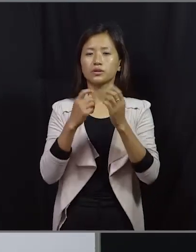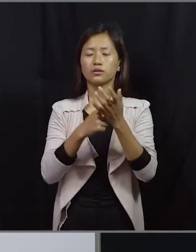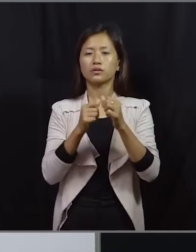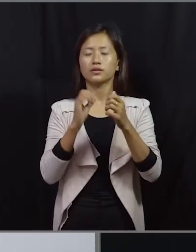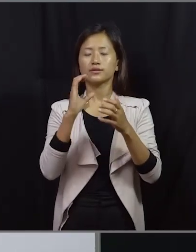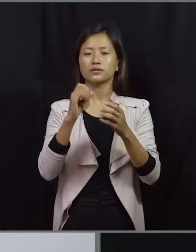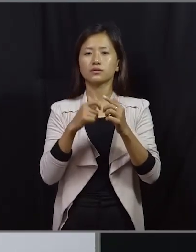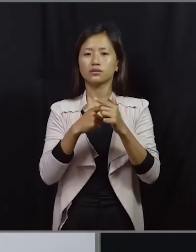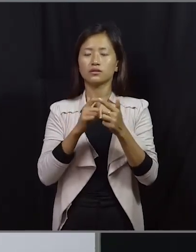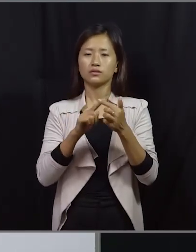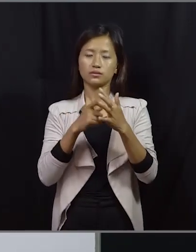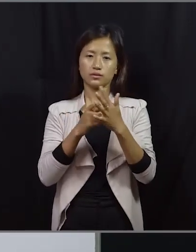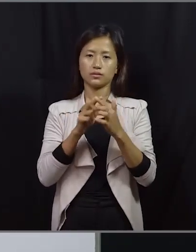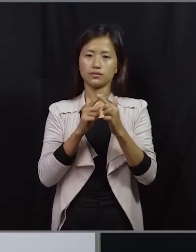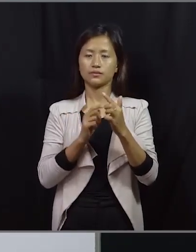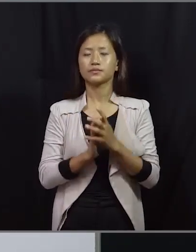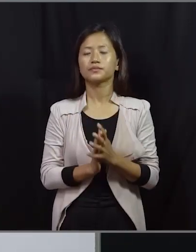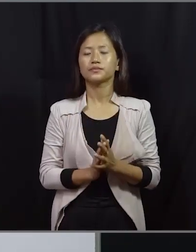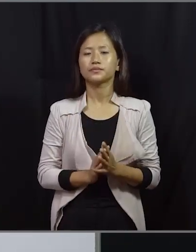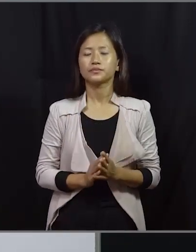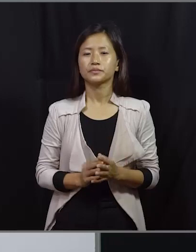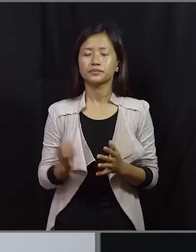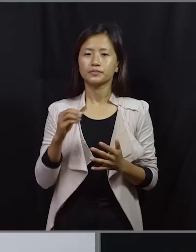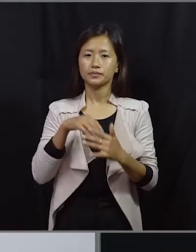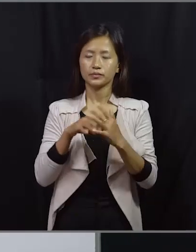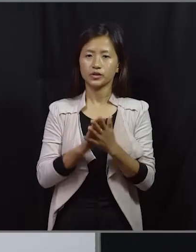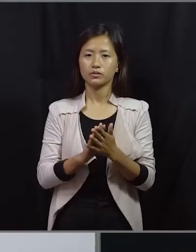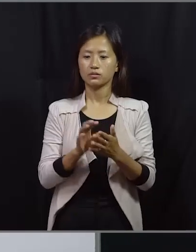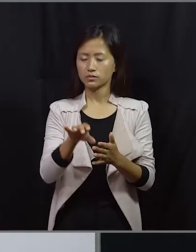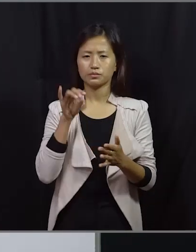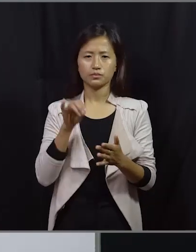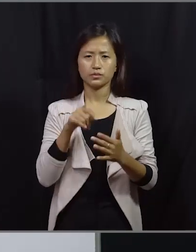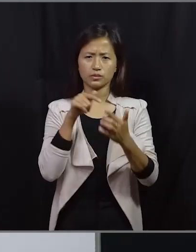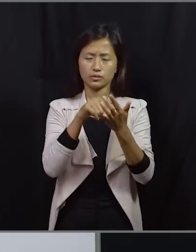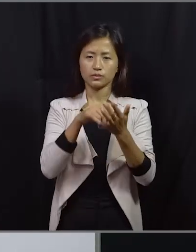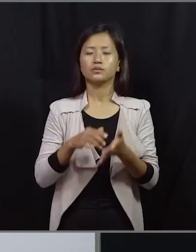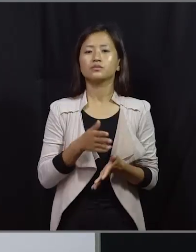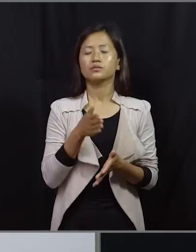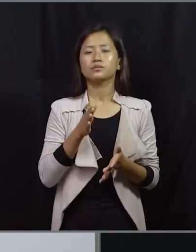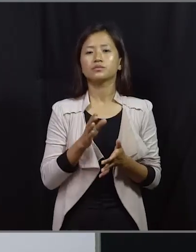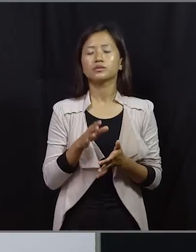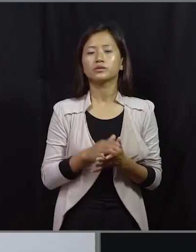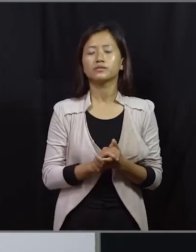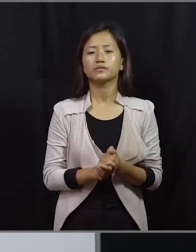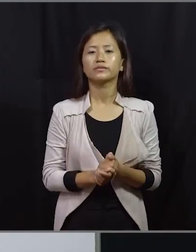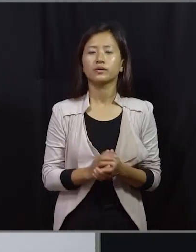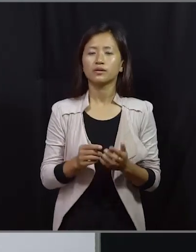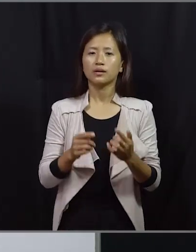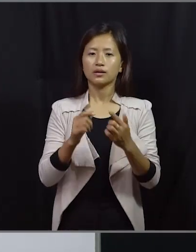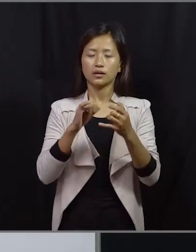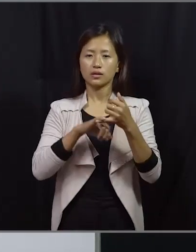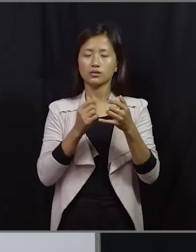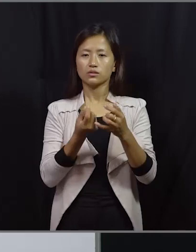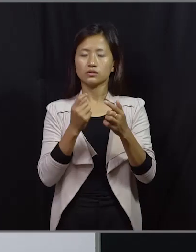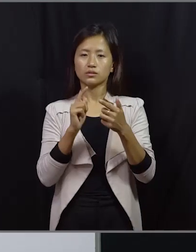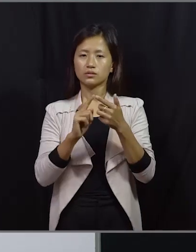also. And here we will not take the extreme points but the next succeeding number